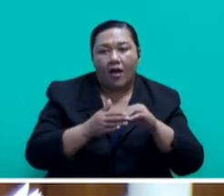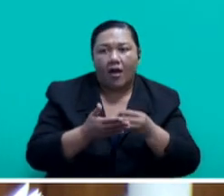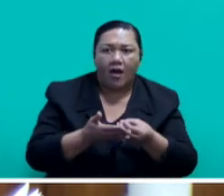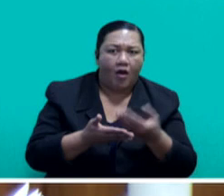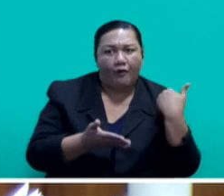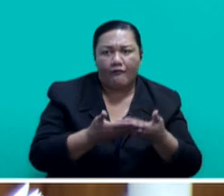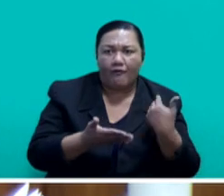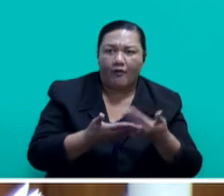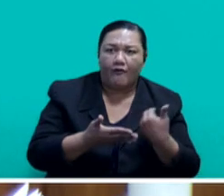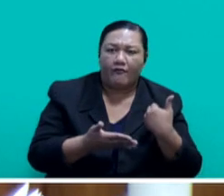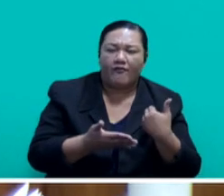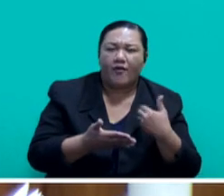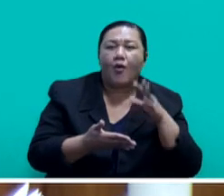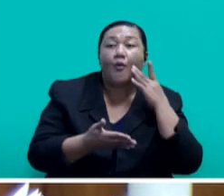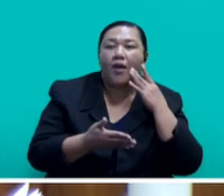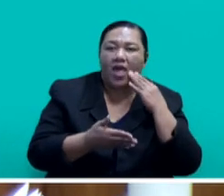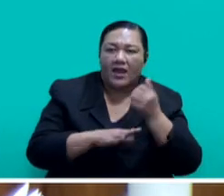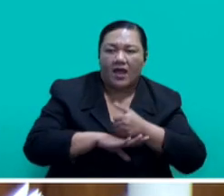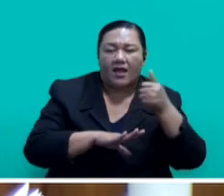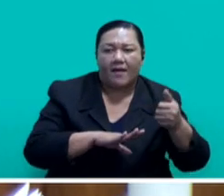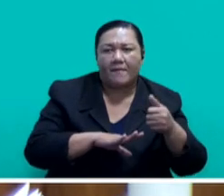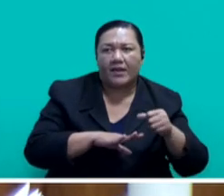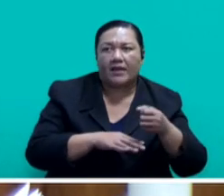government in the last 10 years.